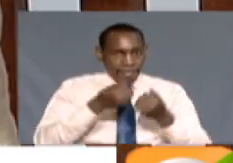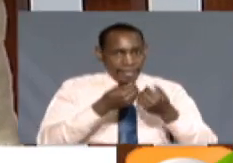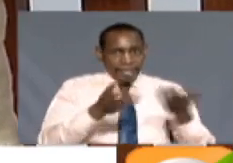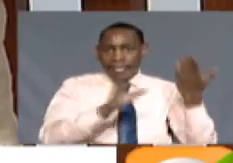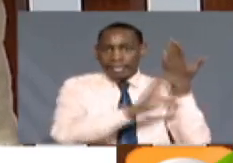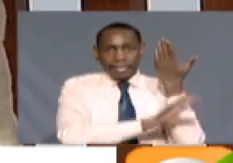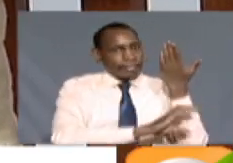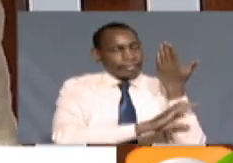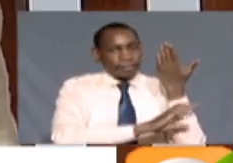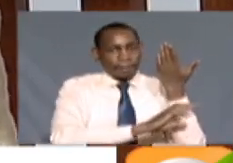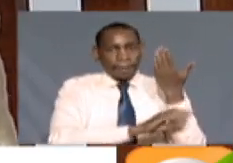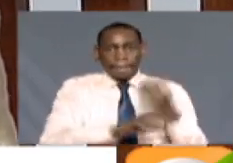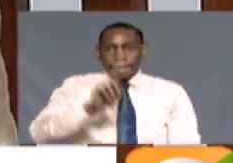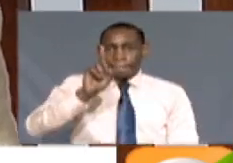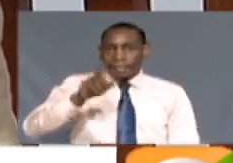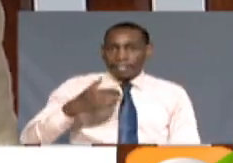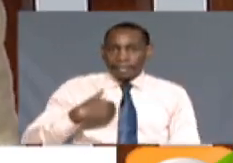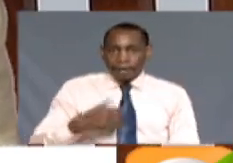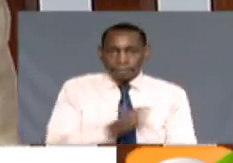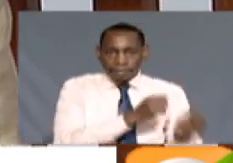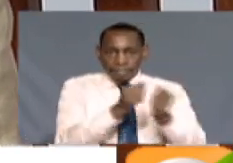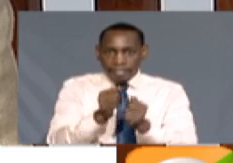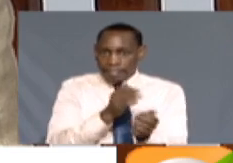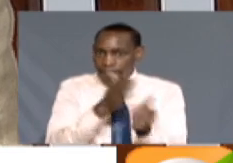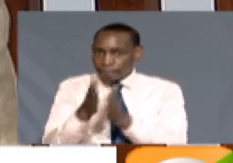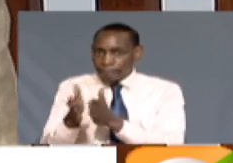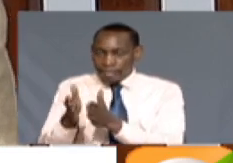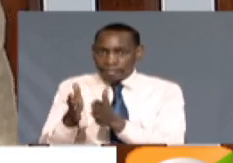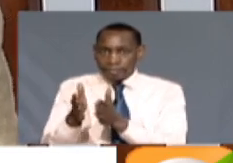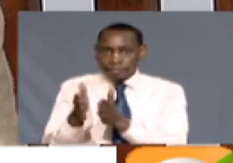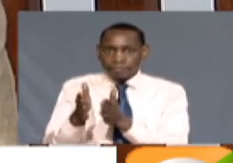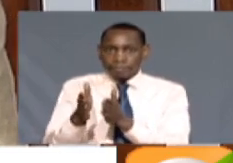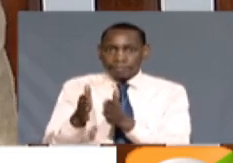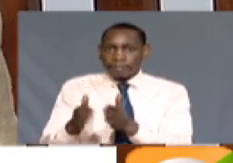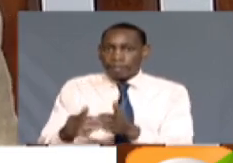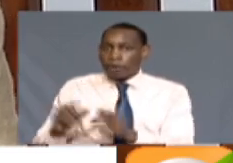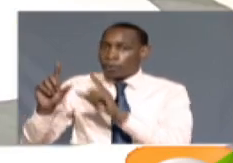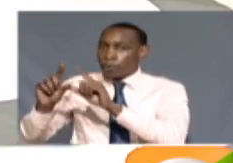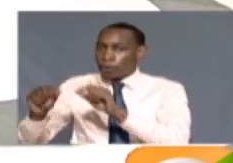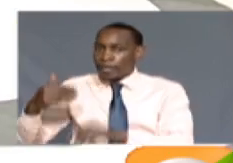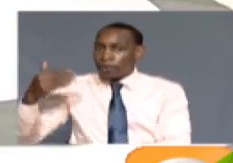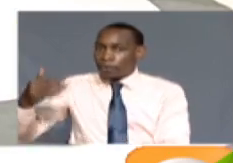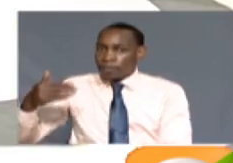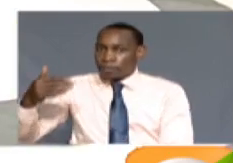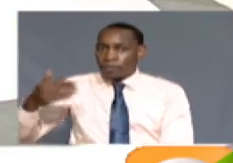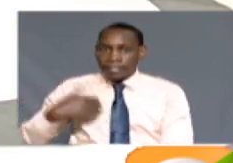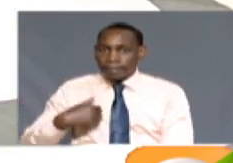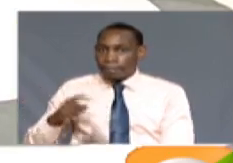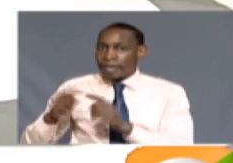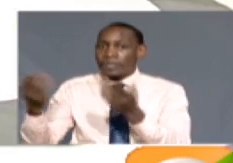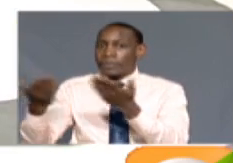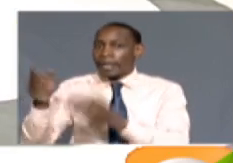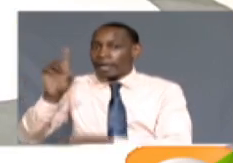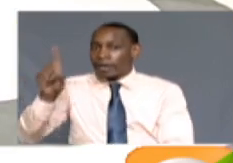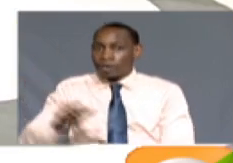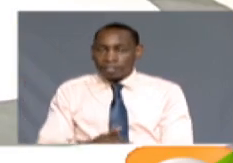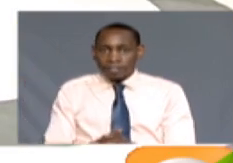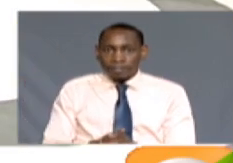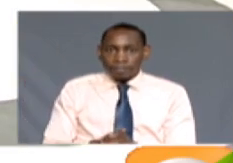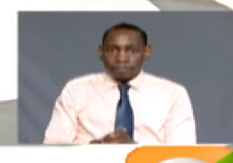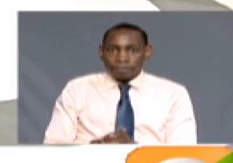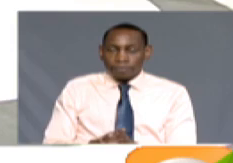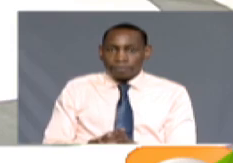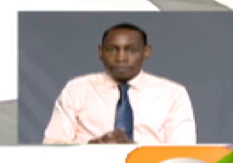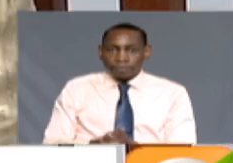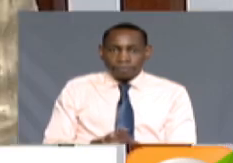country, there must be a strategic plan pegged on economic. We keep saying we have one, but I don't know where it is. It's gathering dust